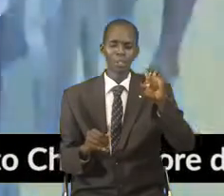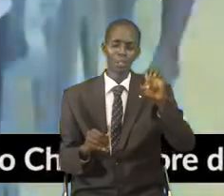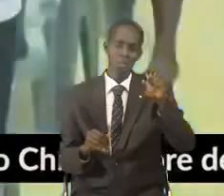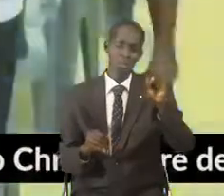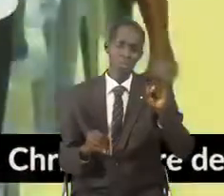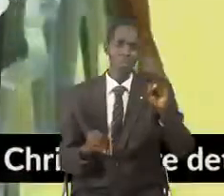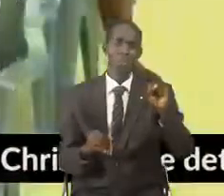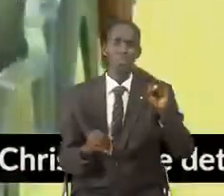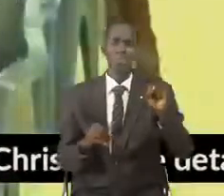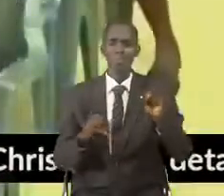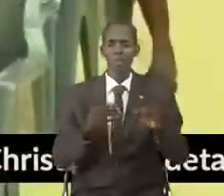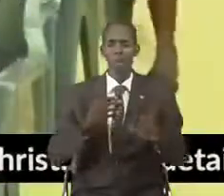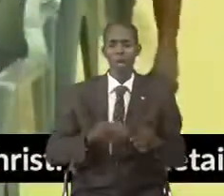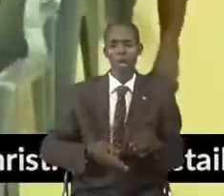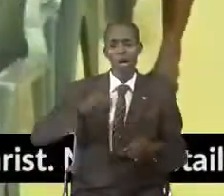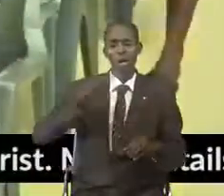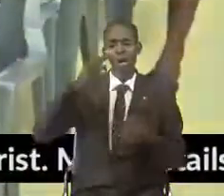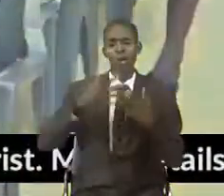diabetes,